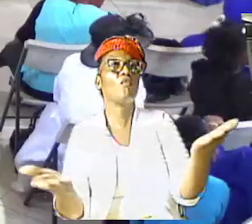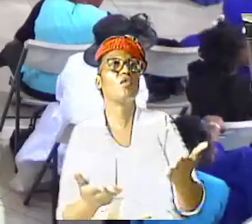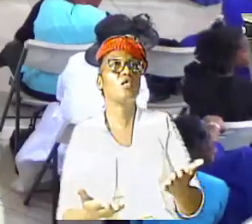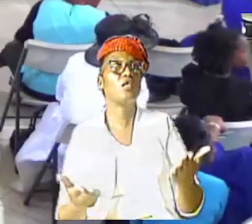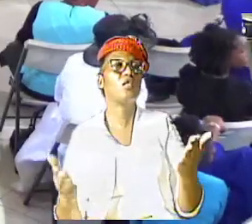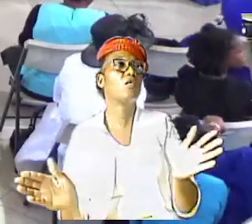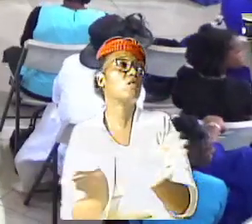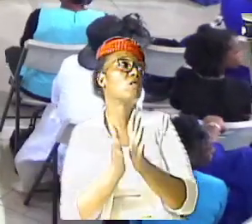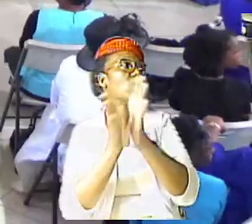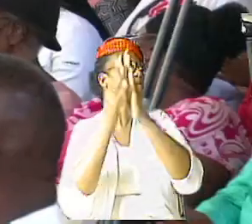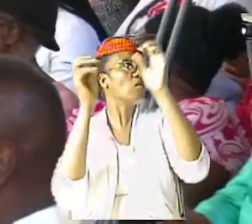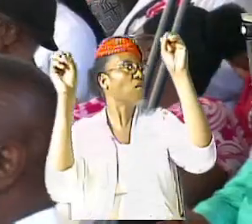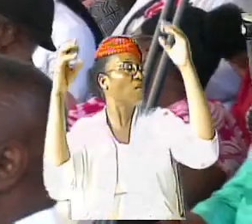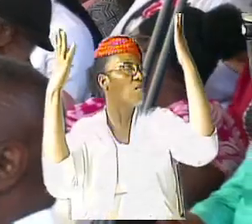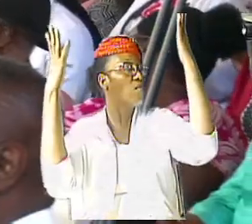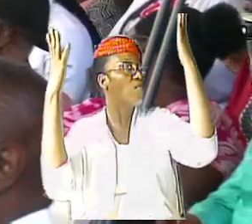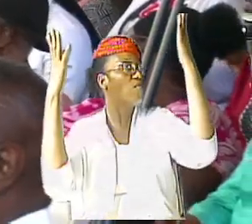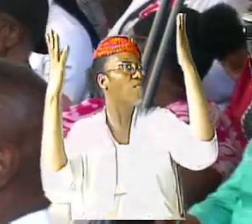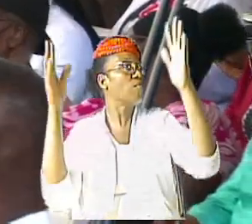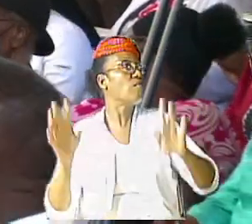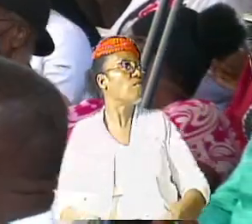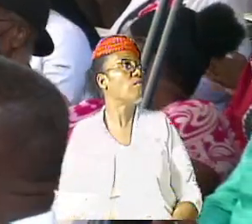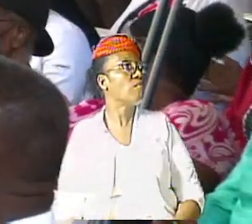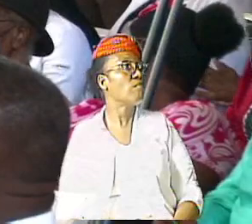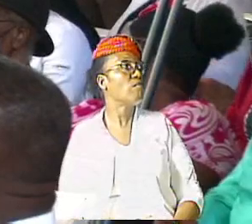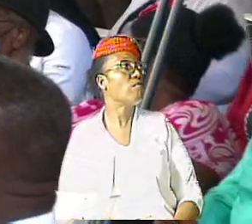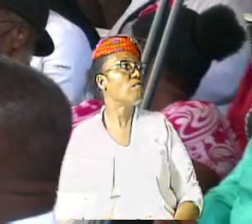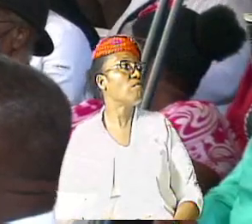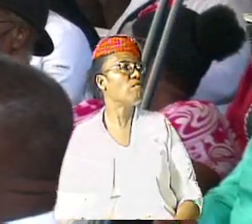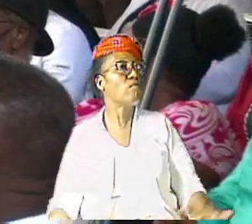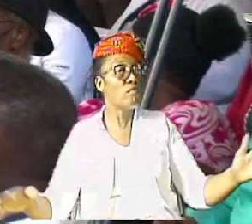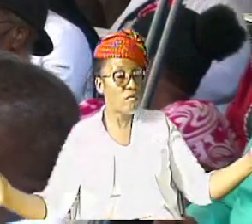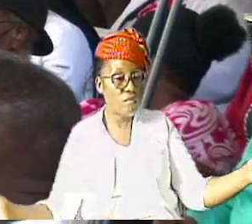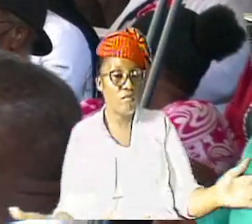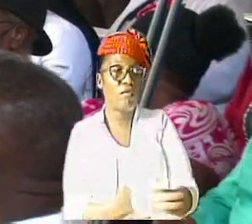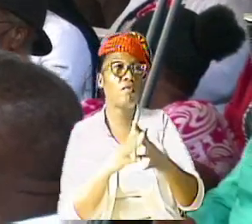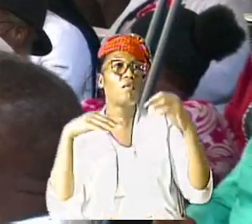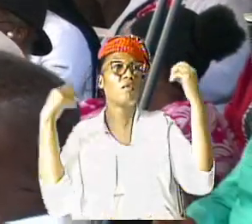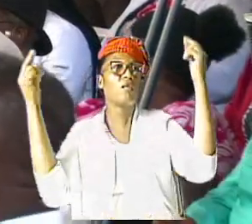praise the Lord. Come on. You're going to say hallelujah too. One, two.